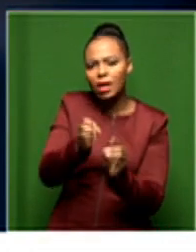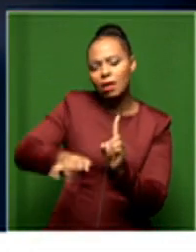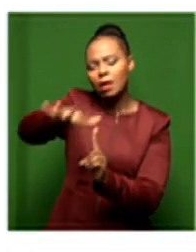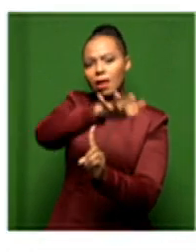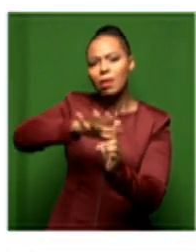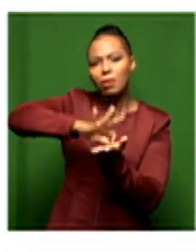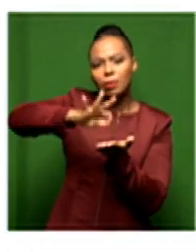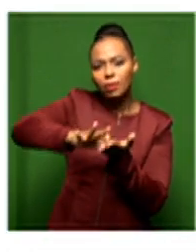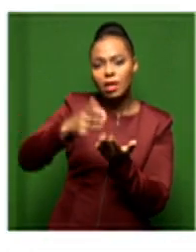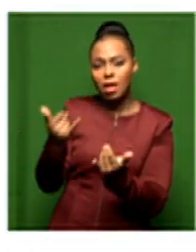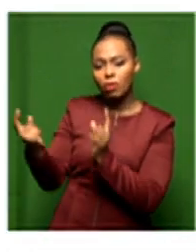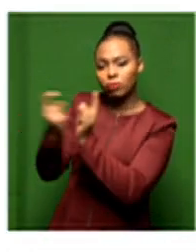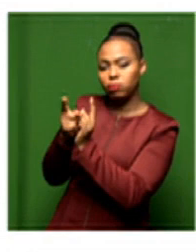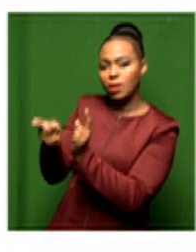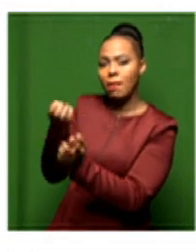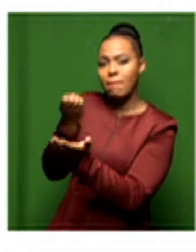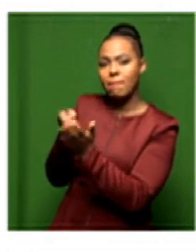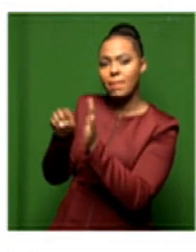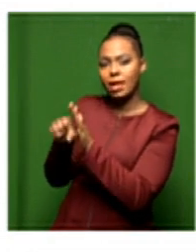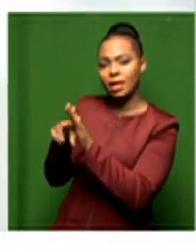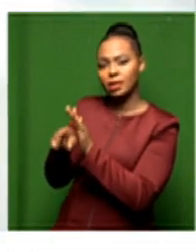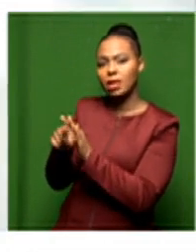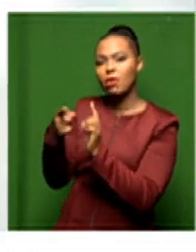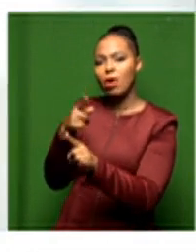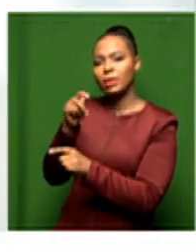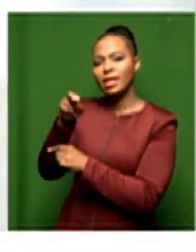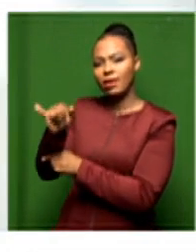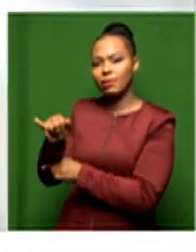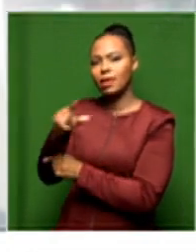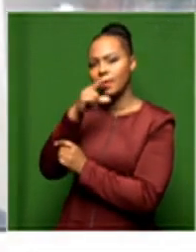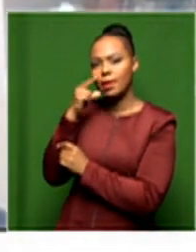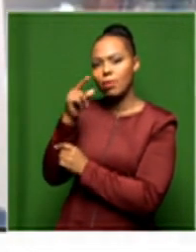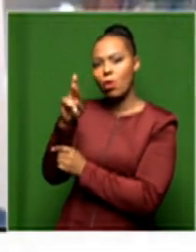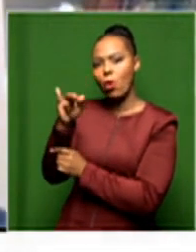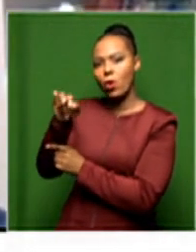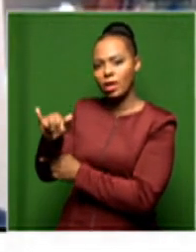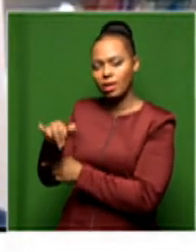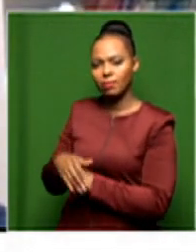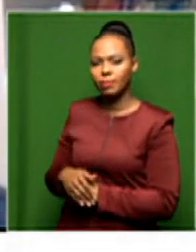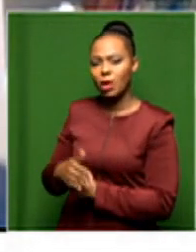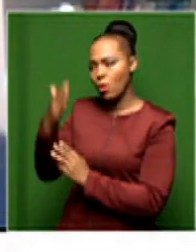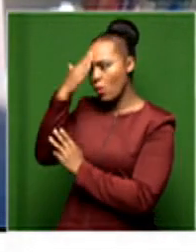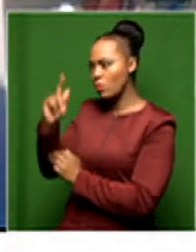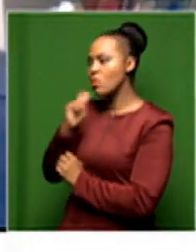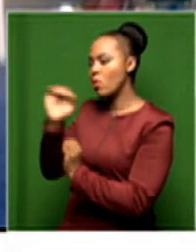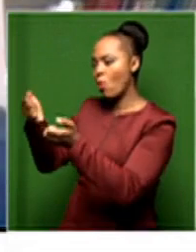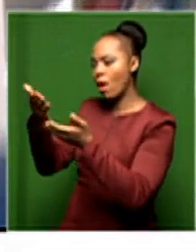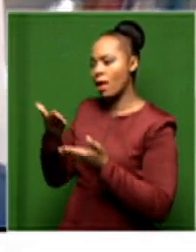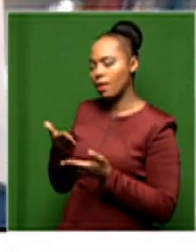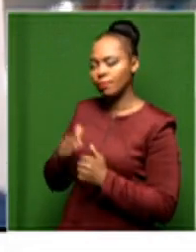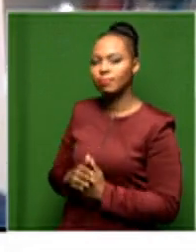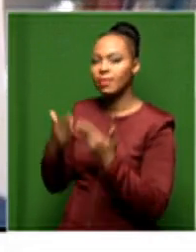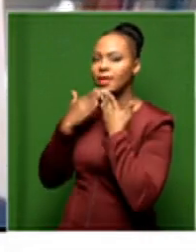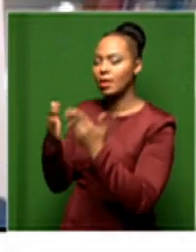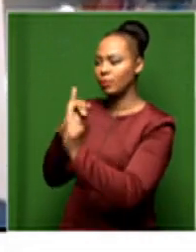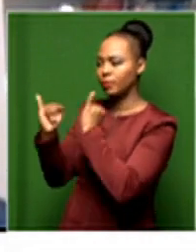by the head of marketing at Tuffy, Rory Murray. Rory, a very good morning to you. Thanks for joining us. Welcome. Good morning. Good morning to you and your